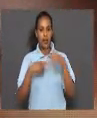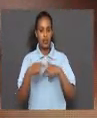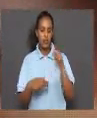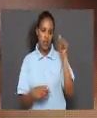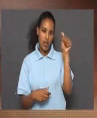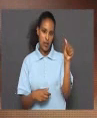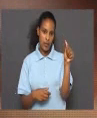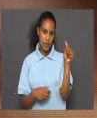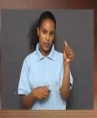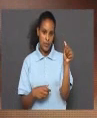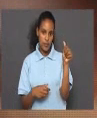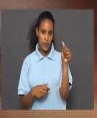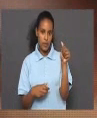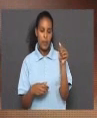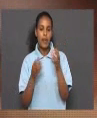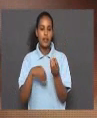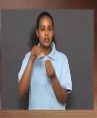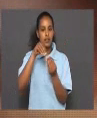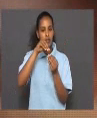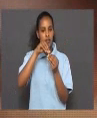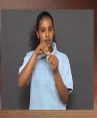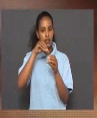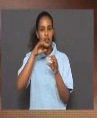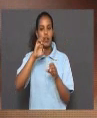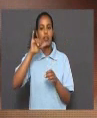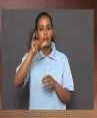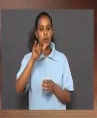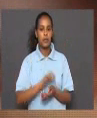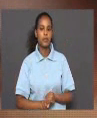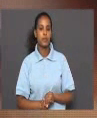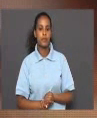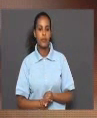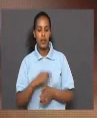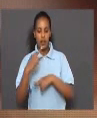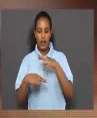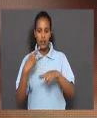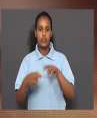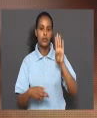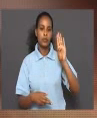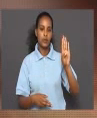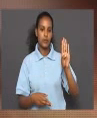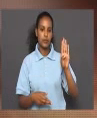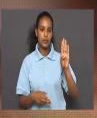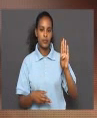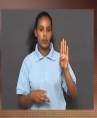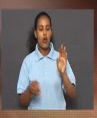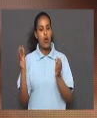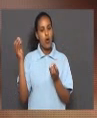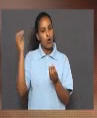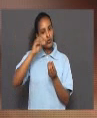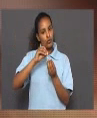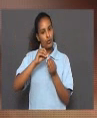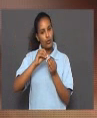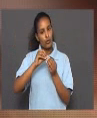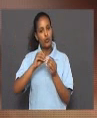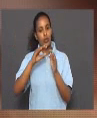Reaction A leads to an increase in entropy. Reaction B also